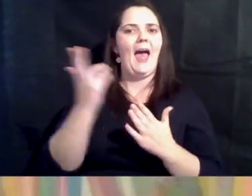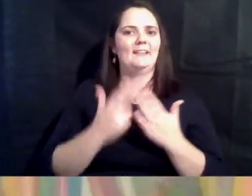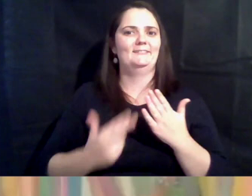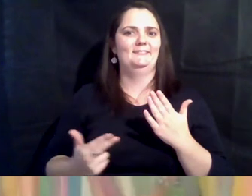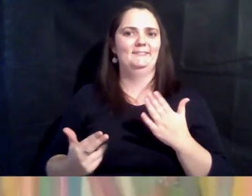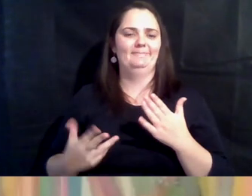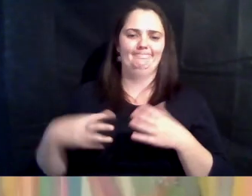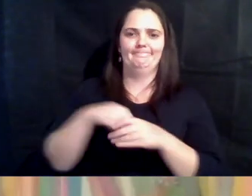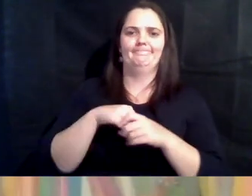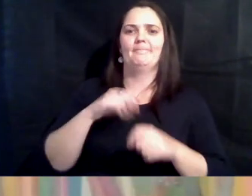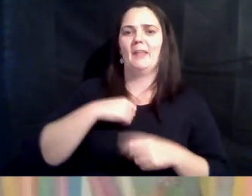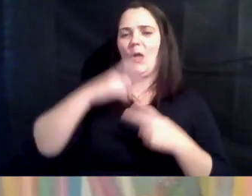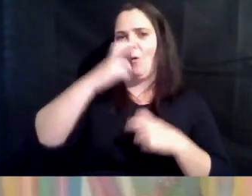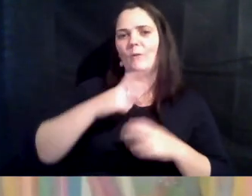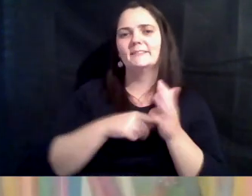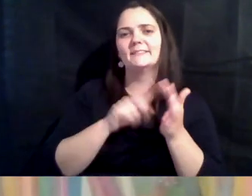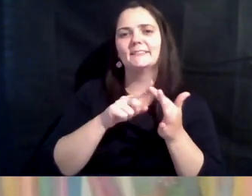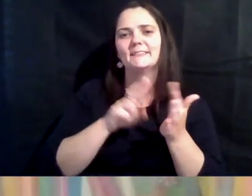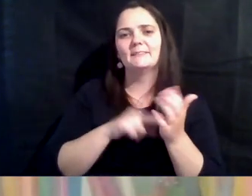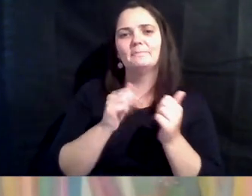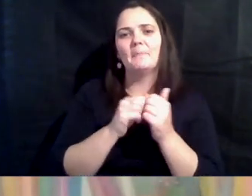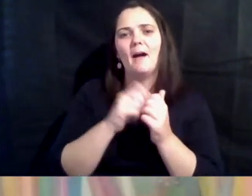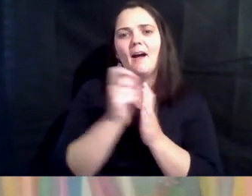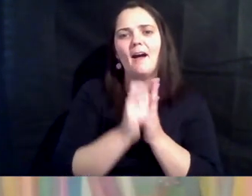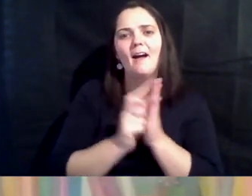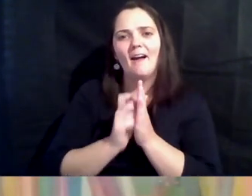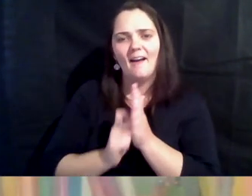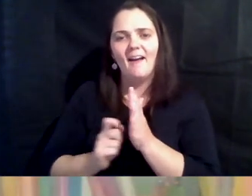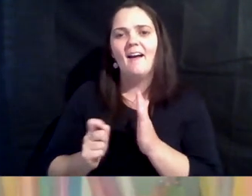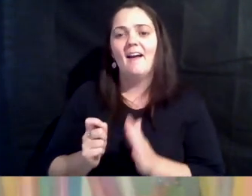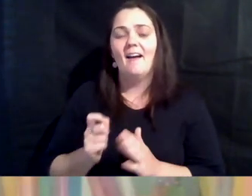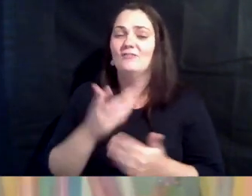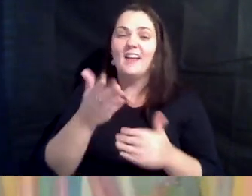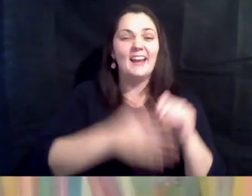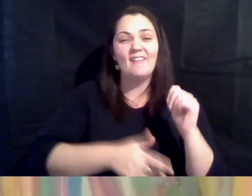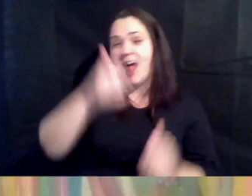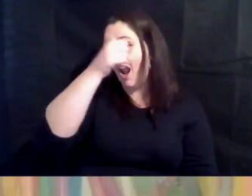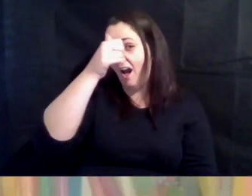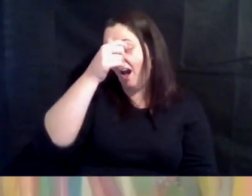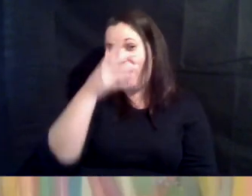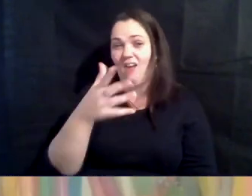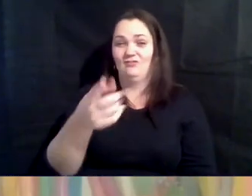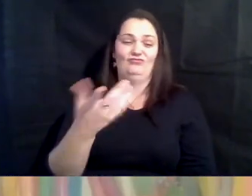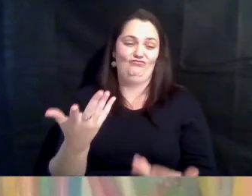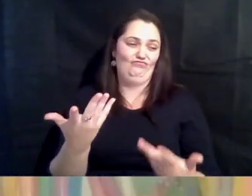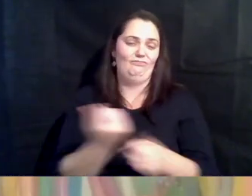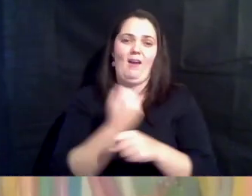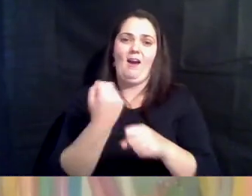about my kind of teenage experiences and that sort of stuff. So basically you never know where this kind of reflection